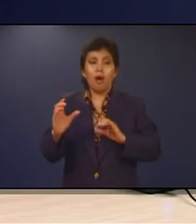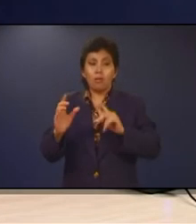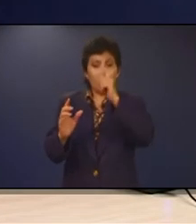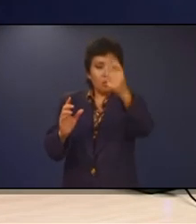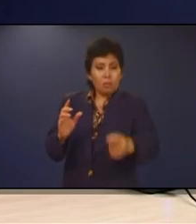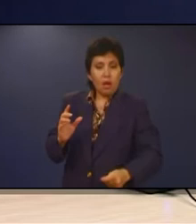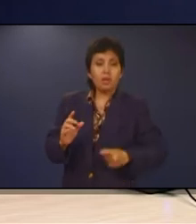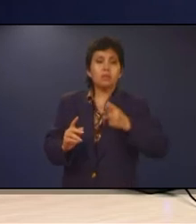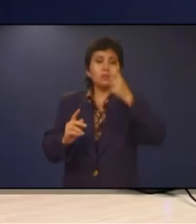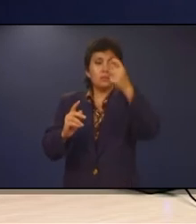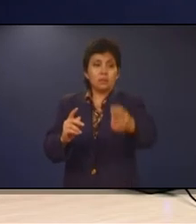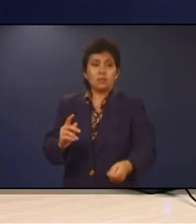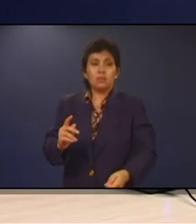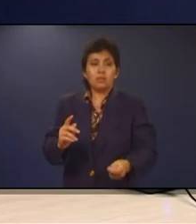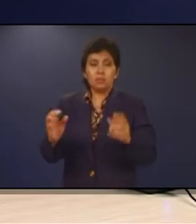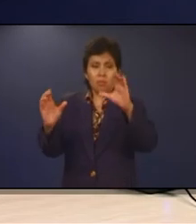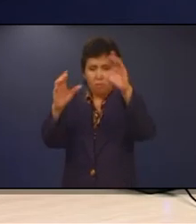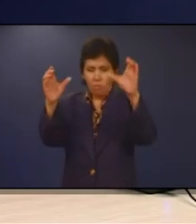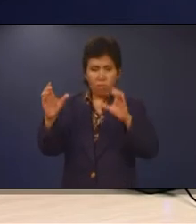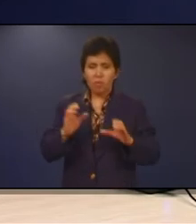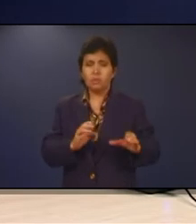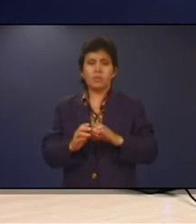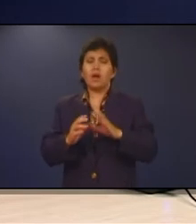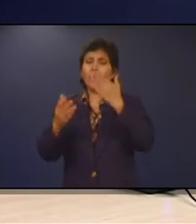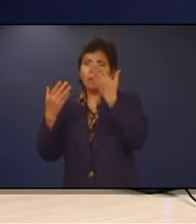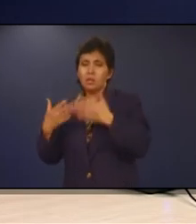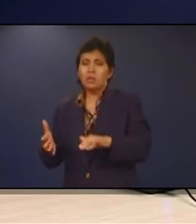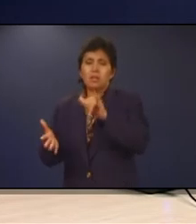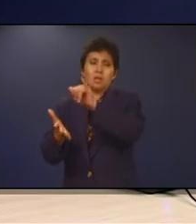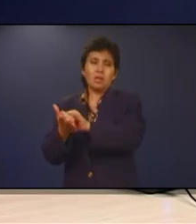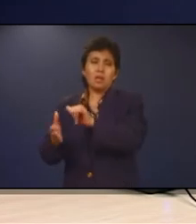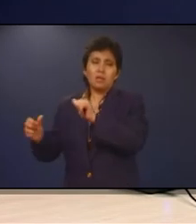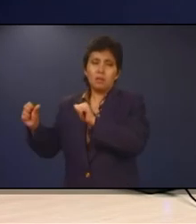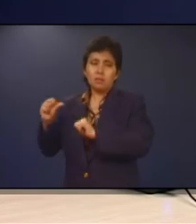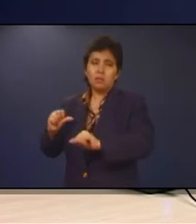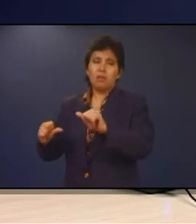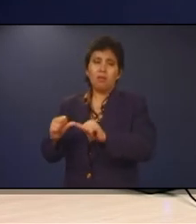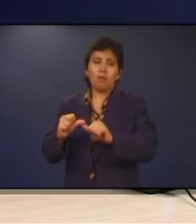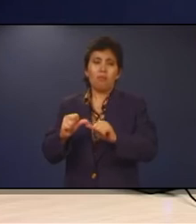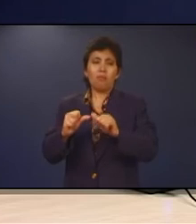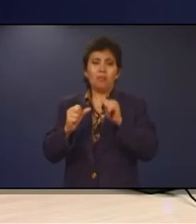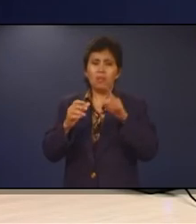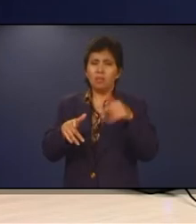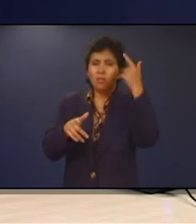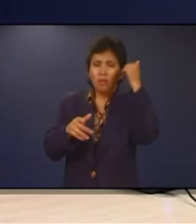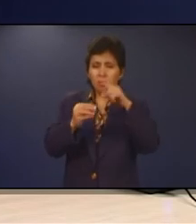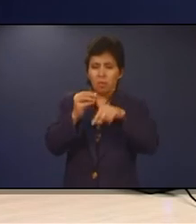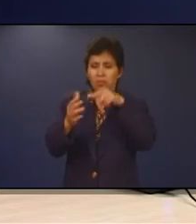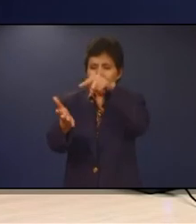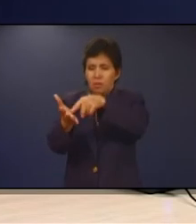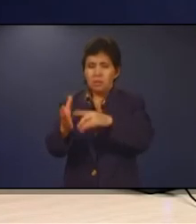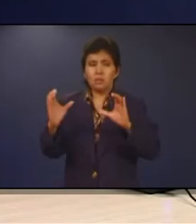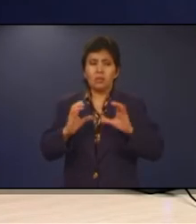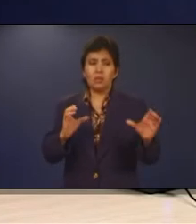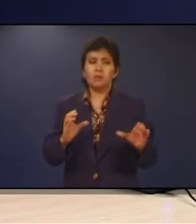the sports rims, and so on. But after that, once your attitude is formed about this car, towards this car, you